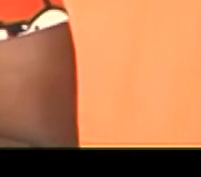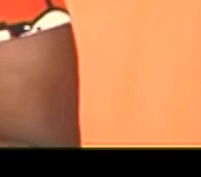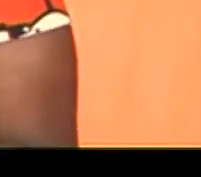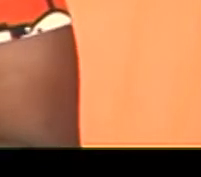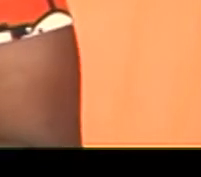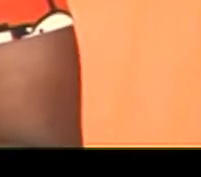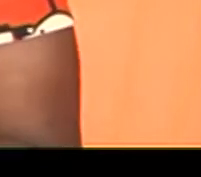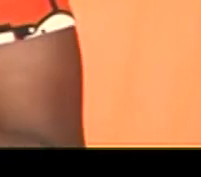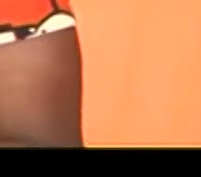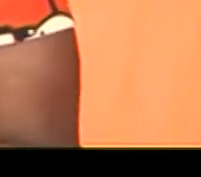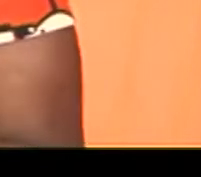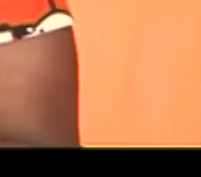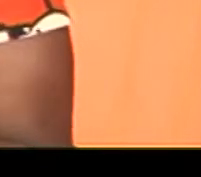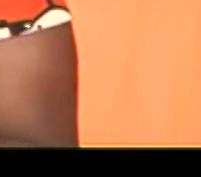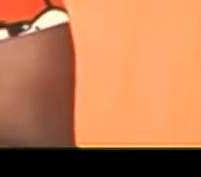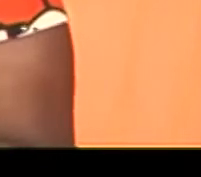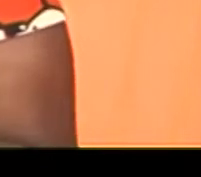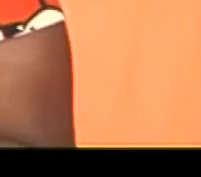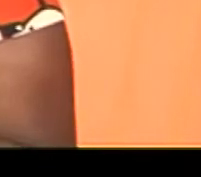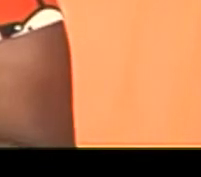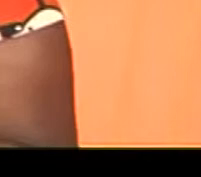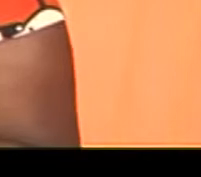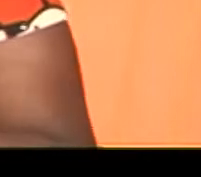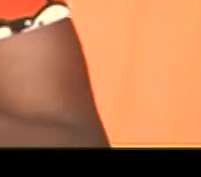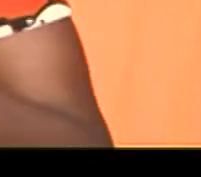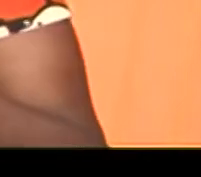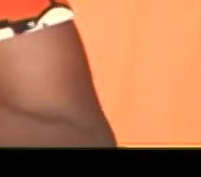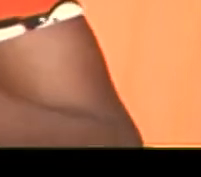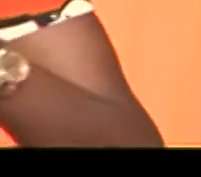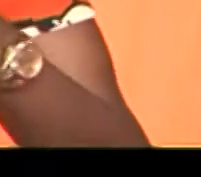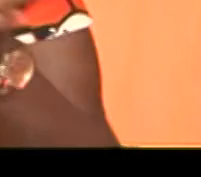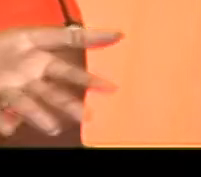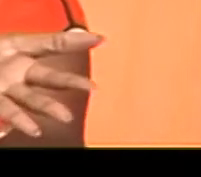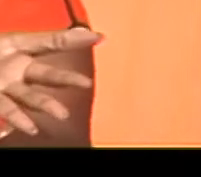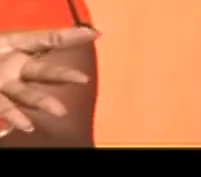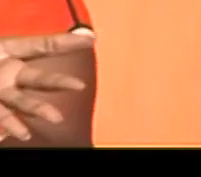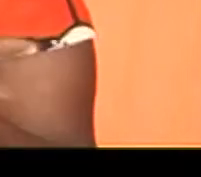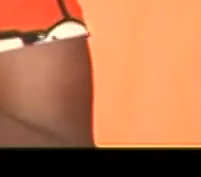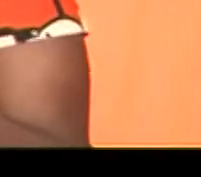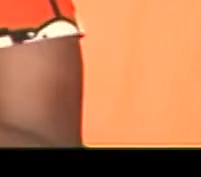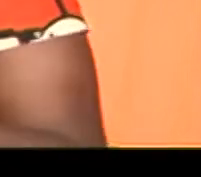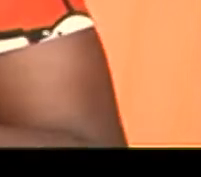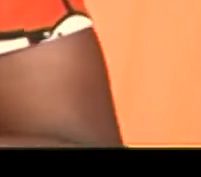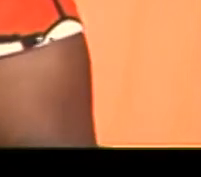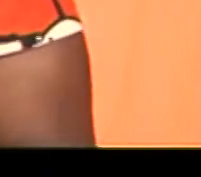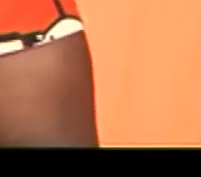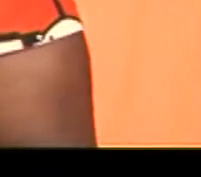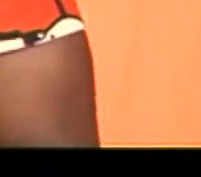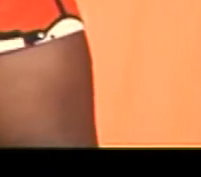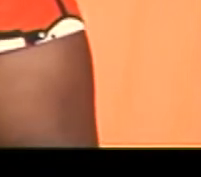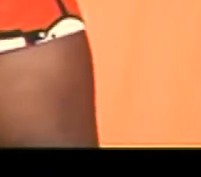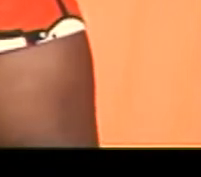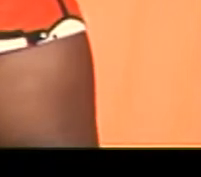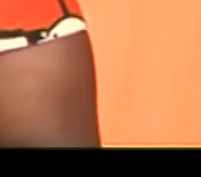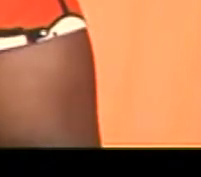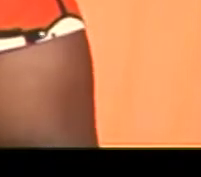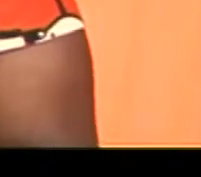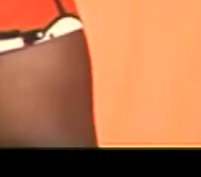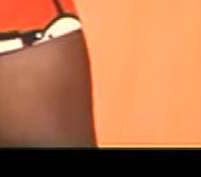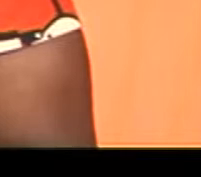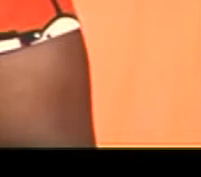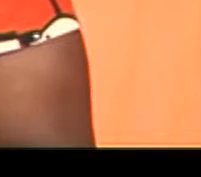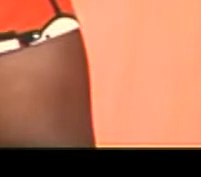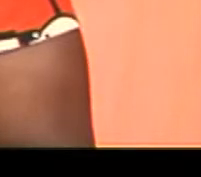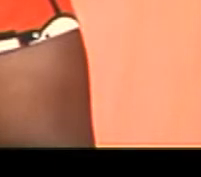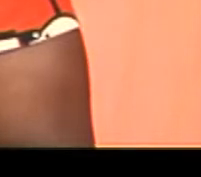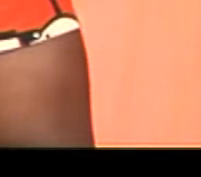COVID-19, I want you to know that Jehovah Rapha is your God and that he is going to see you through. I want you to know that Jehovah Nissi is